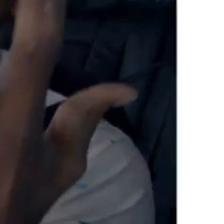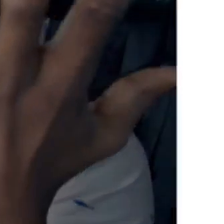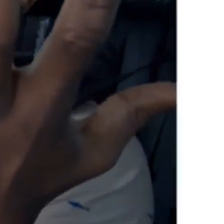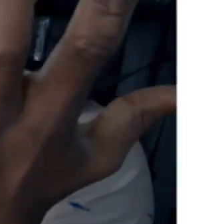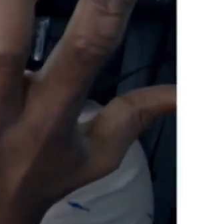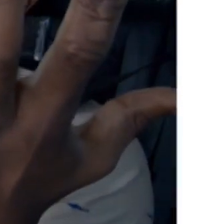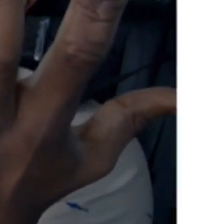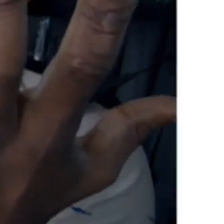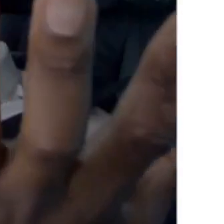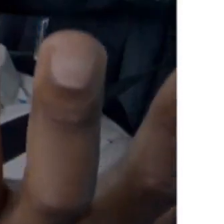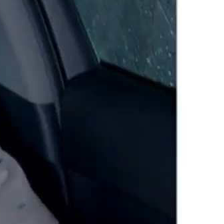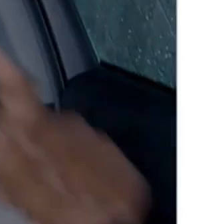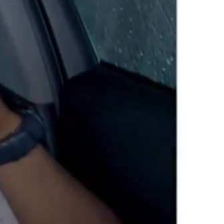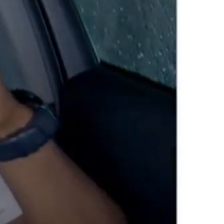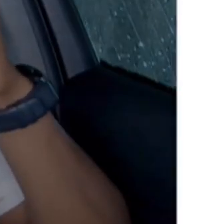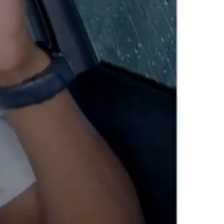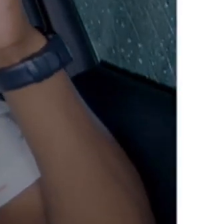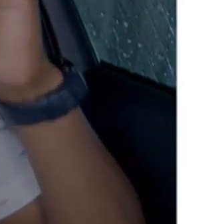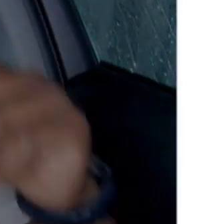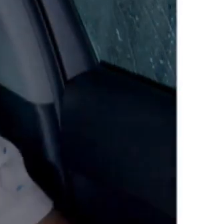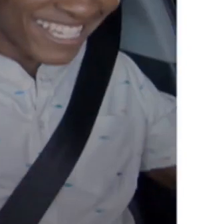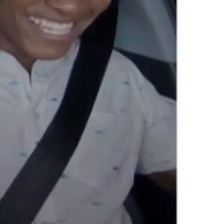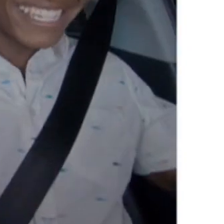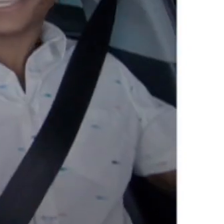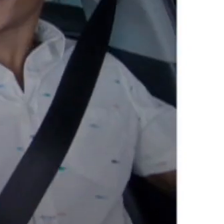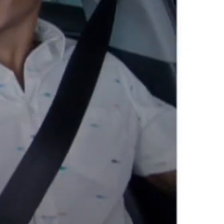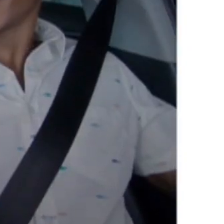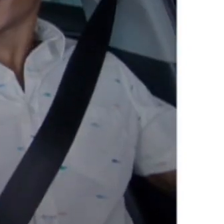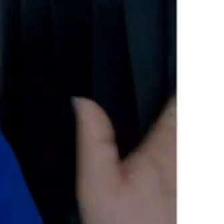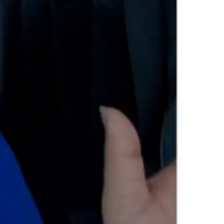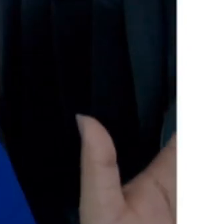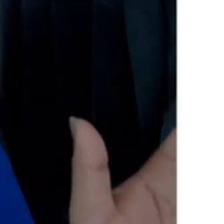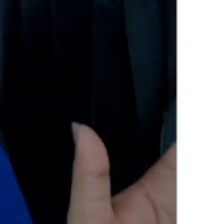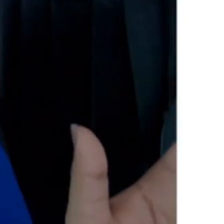760. Unbelievable. Chenchadaide.